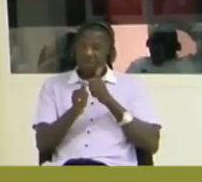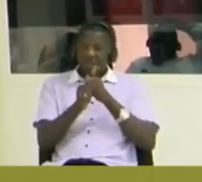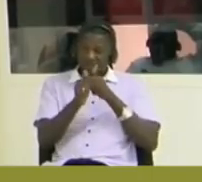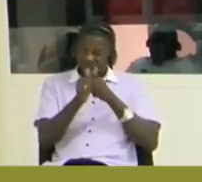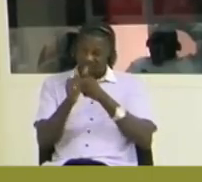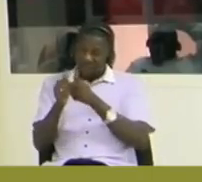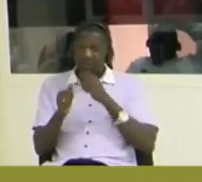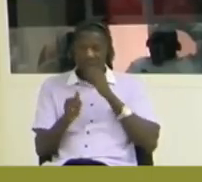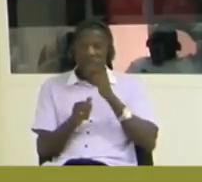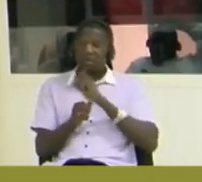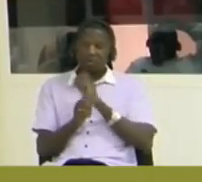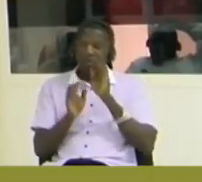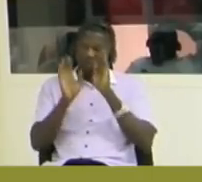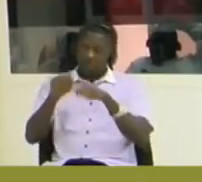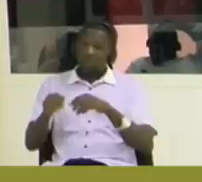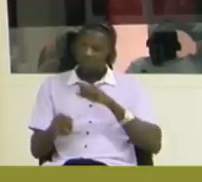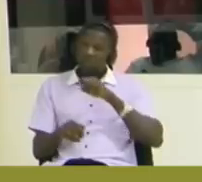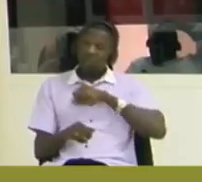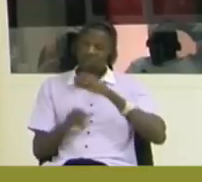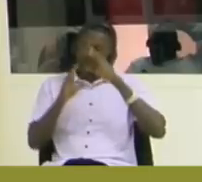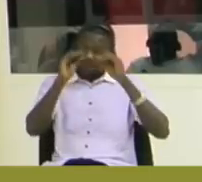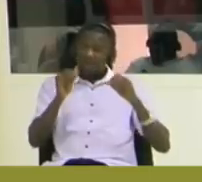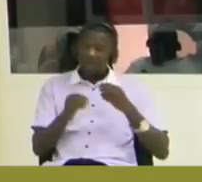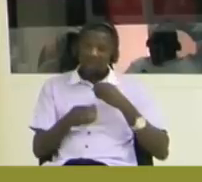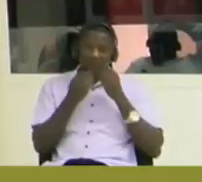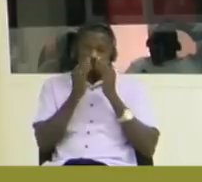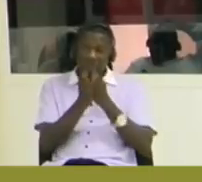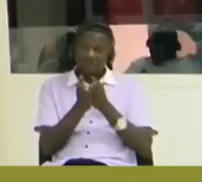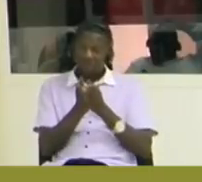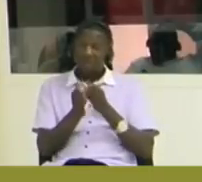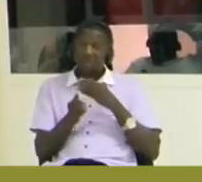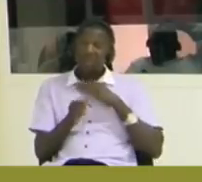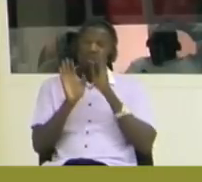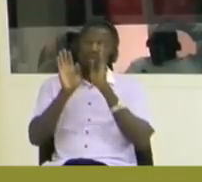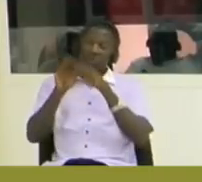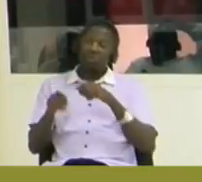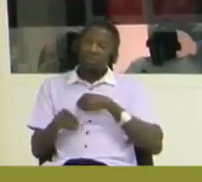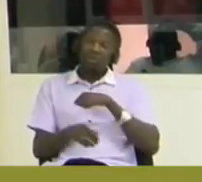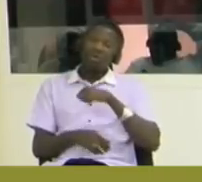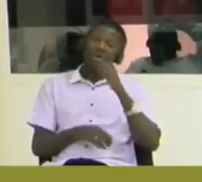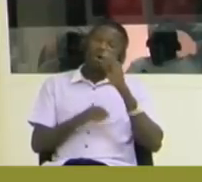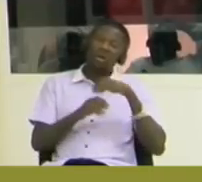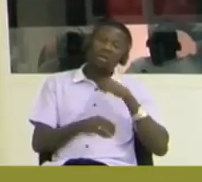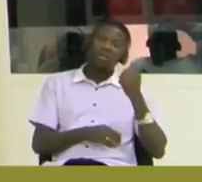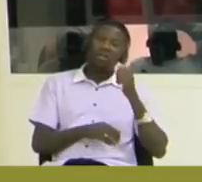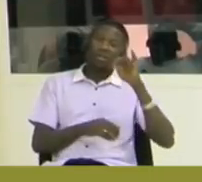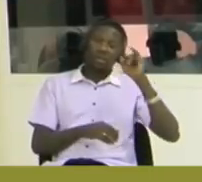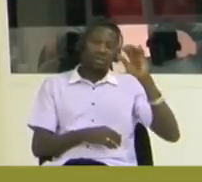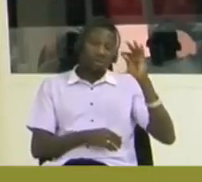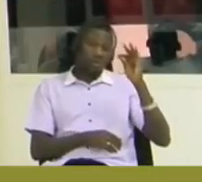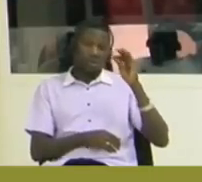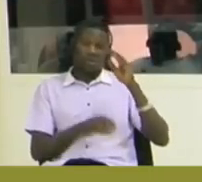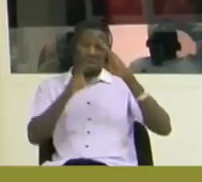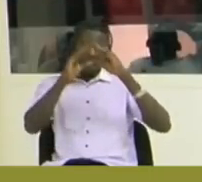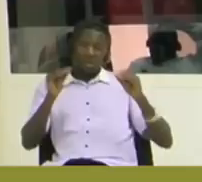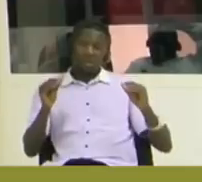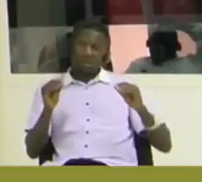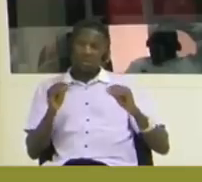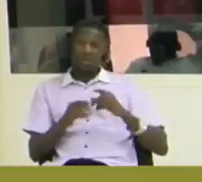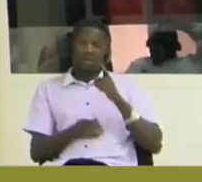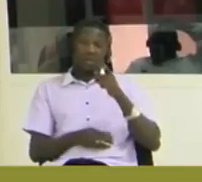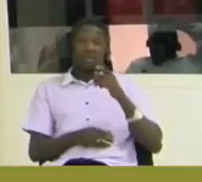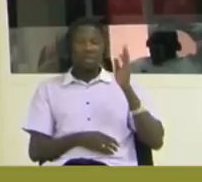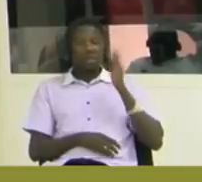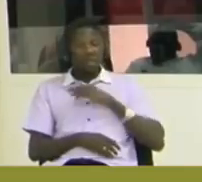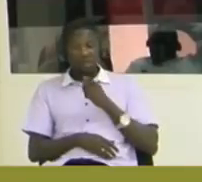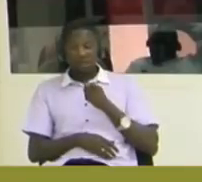not drop you at your house, as you claim. He dropped you off at Yankuba Ture's house. Is he lying? Not that